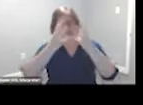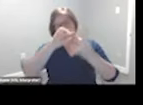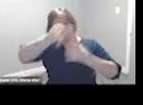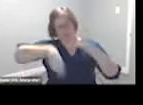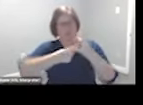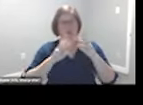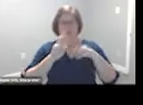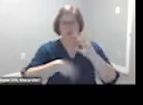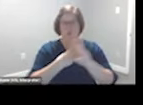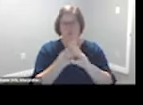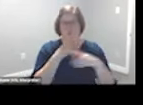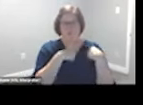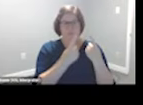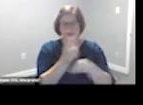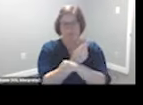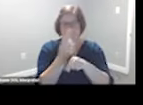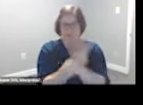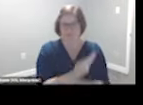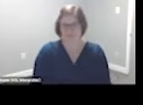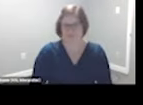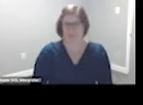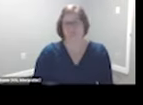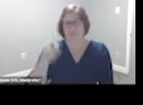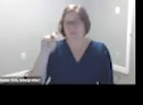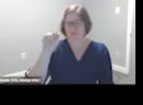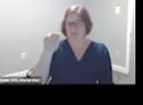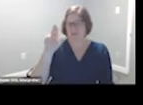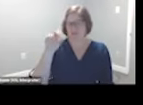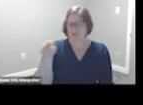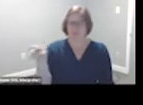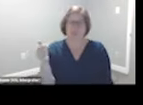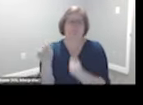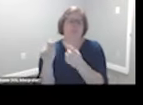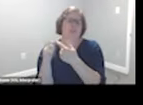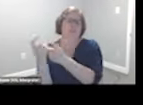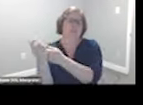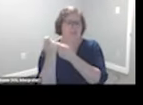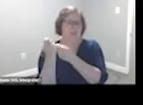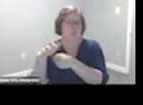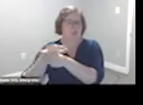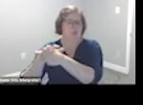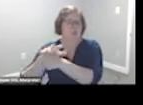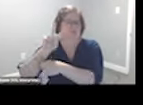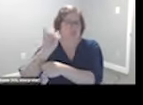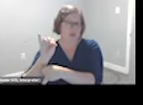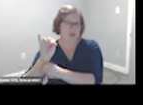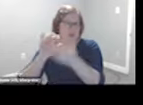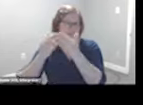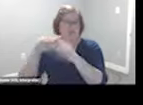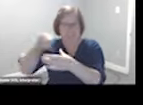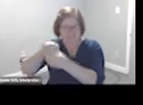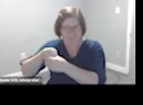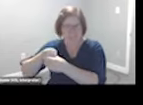to try to engage the local VI community in Pennsylvania, in Philadelphia, with the Tactile